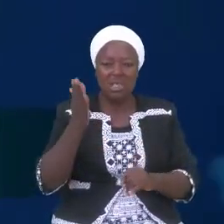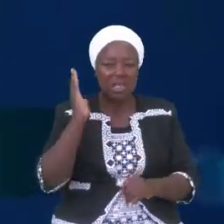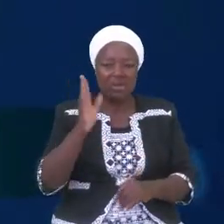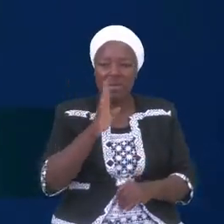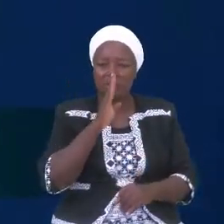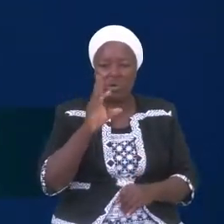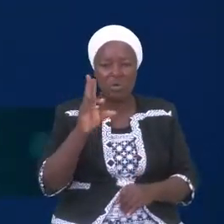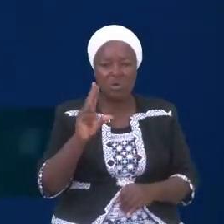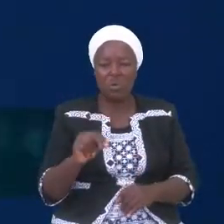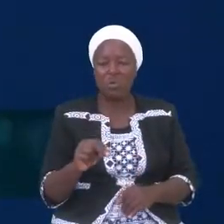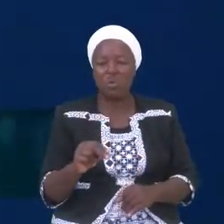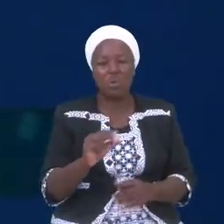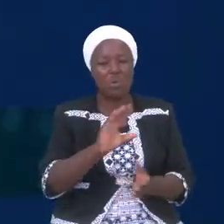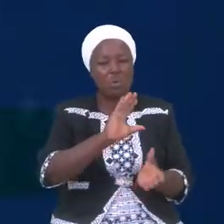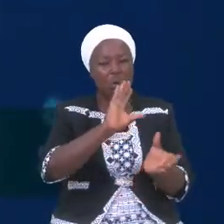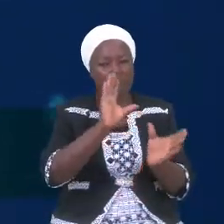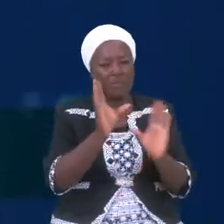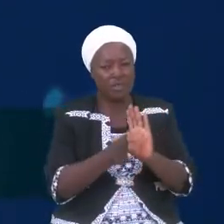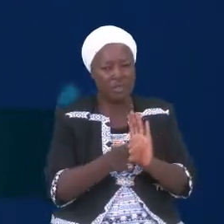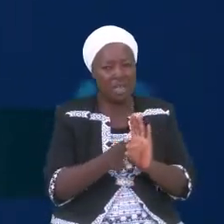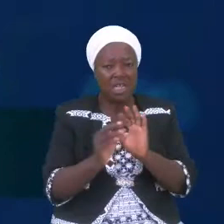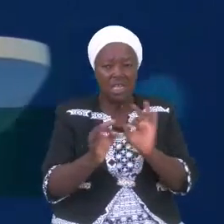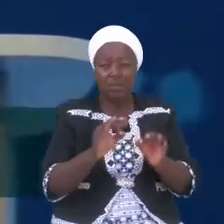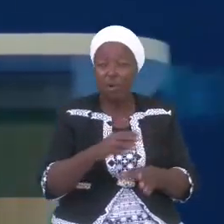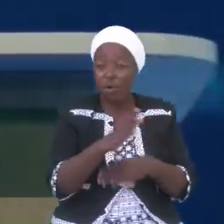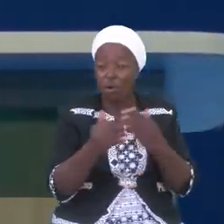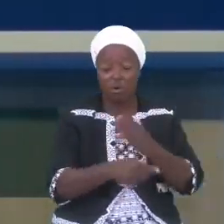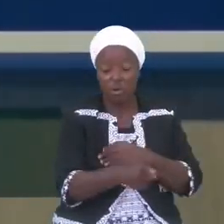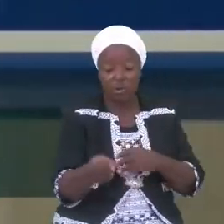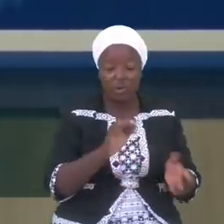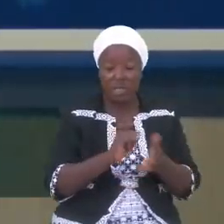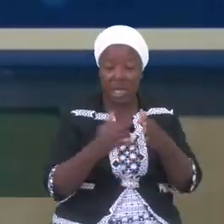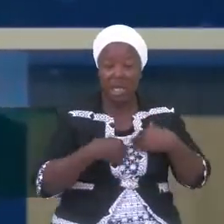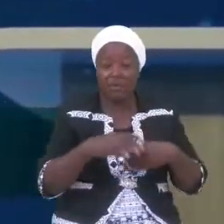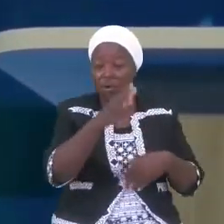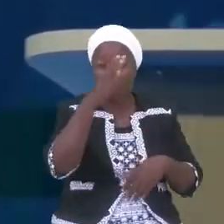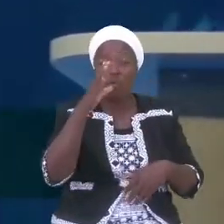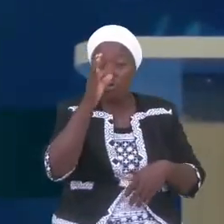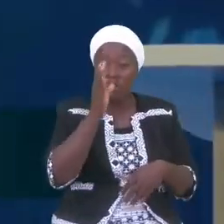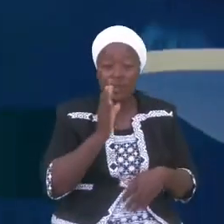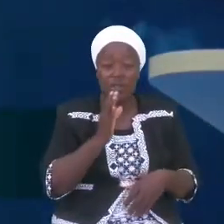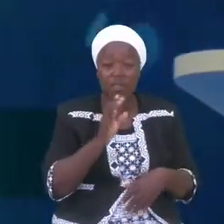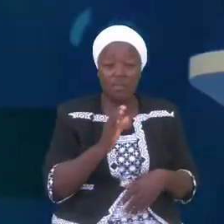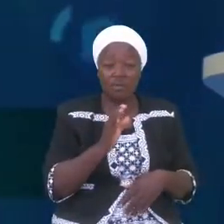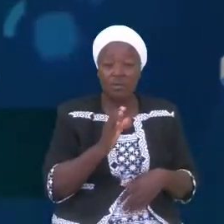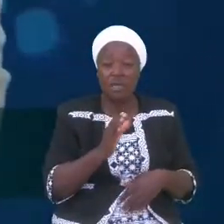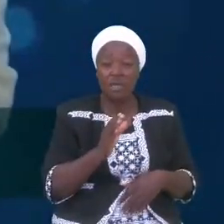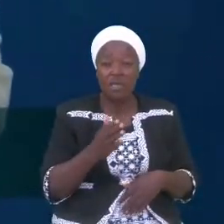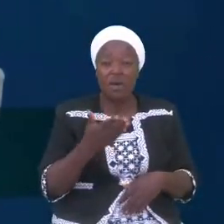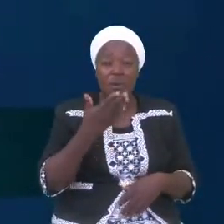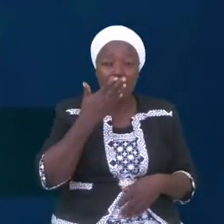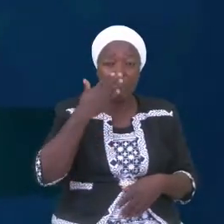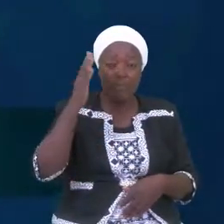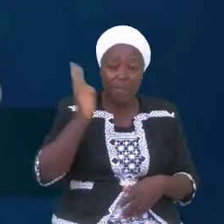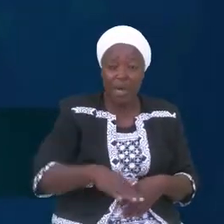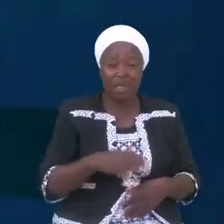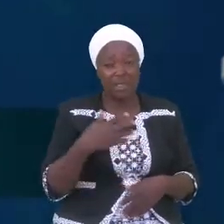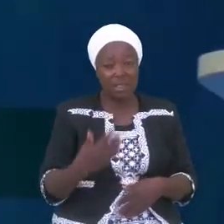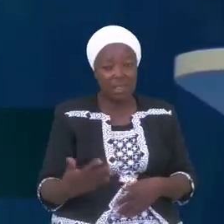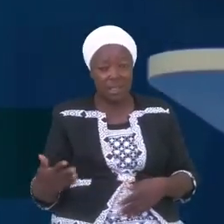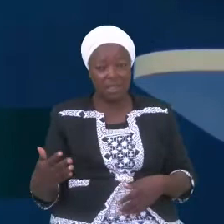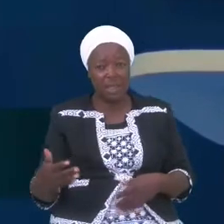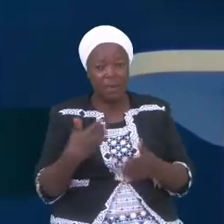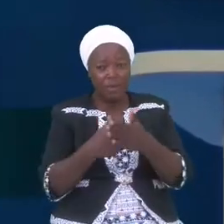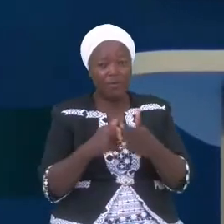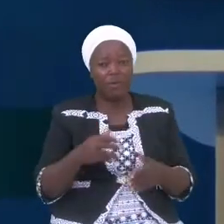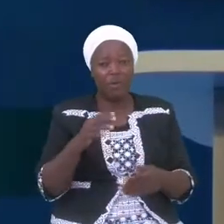If those people that had occultic magical arts before Paul came,